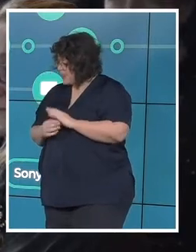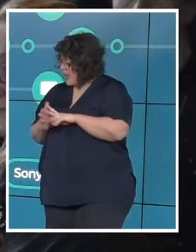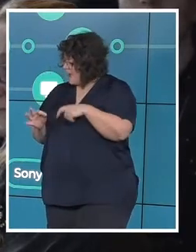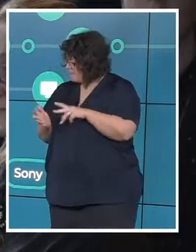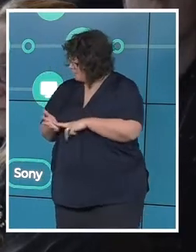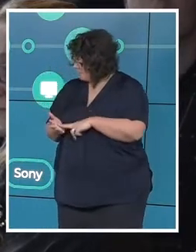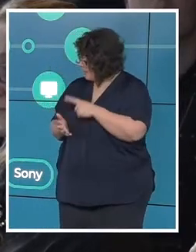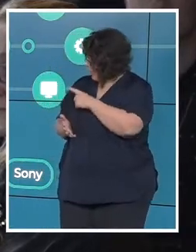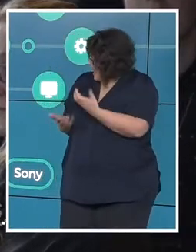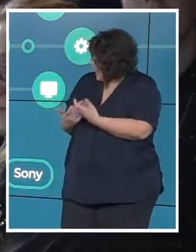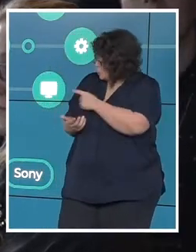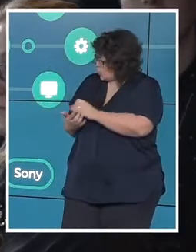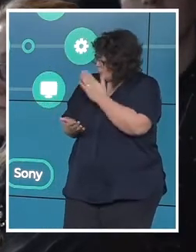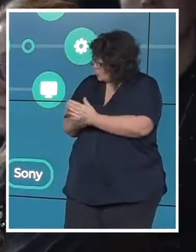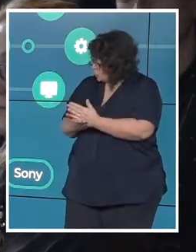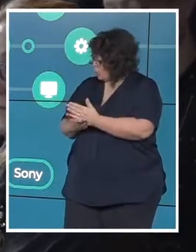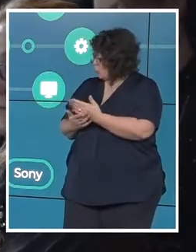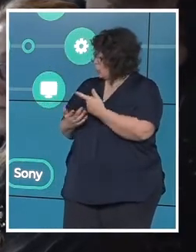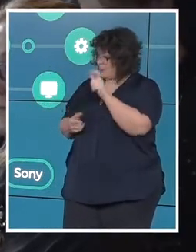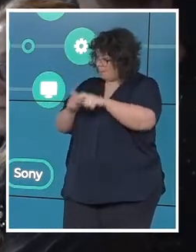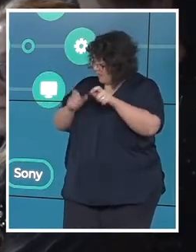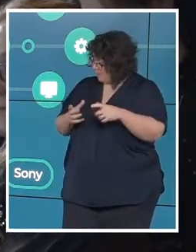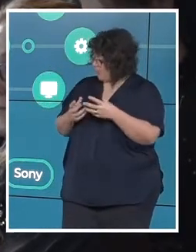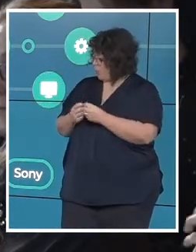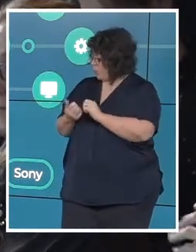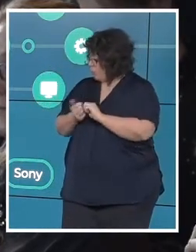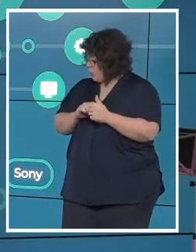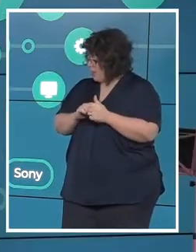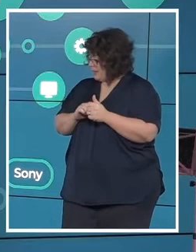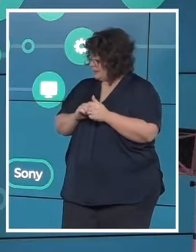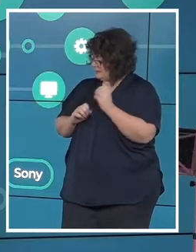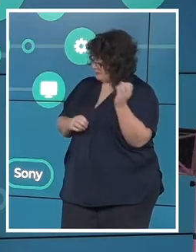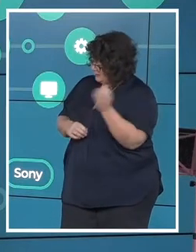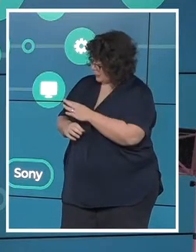communication? What's your strategy as a communications technique?